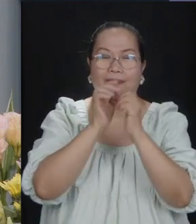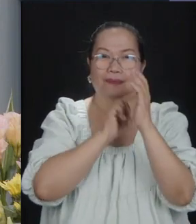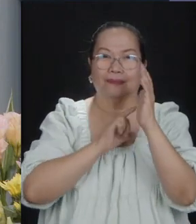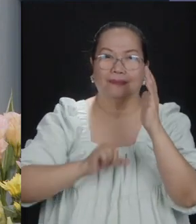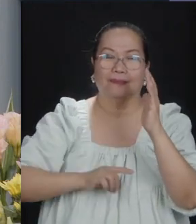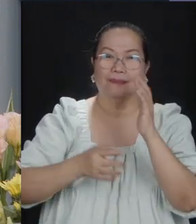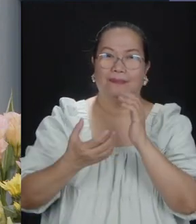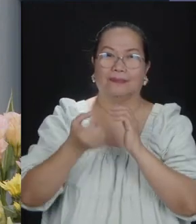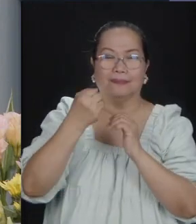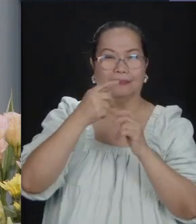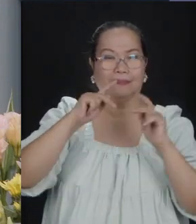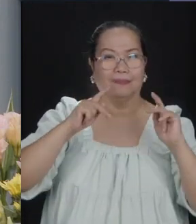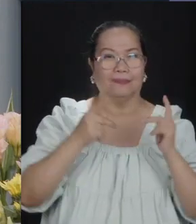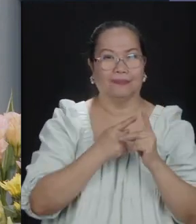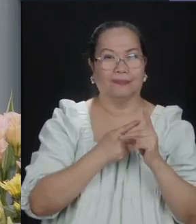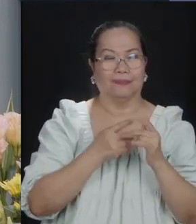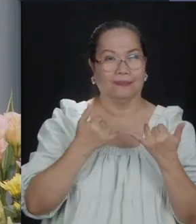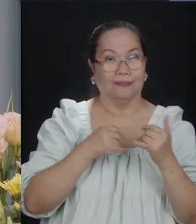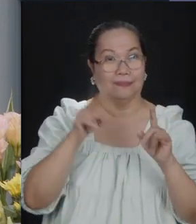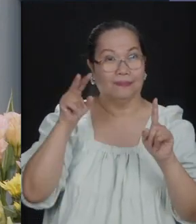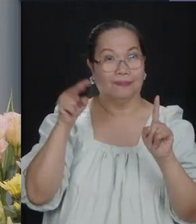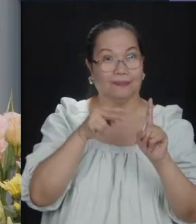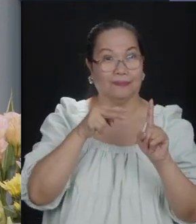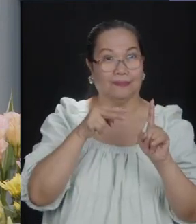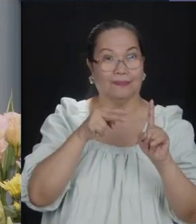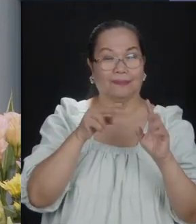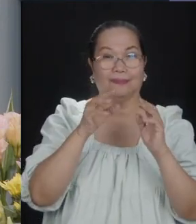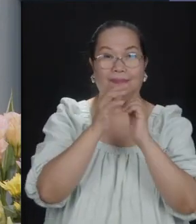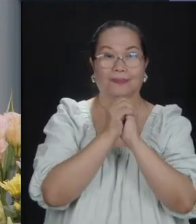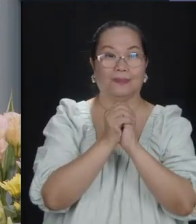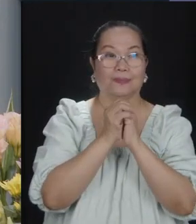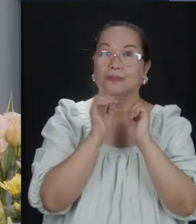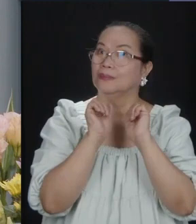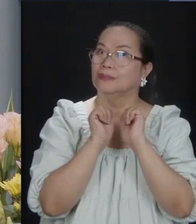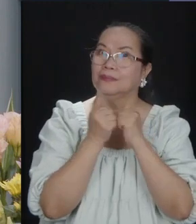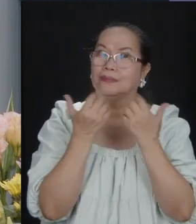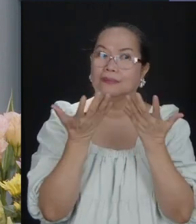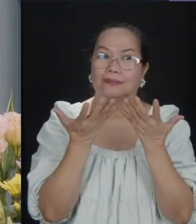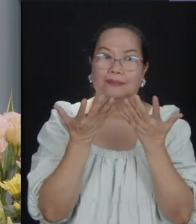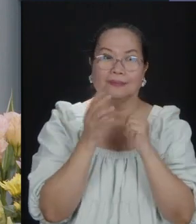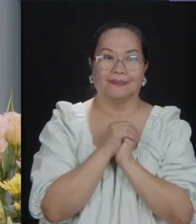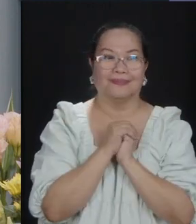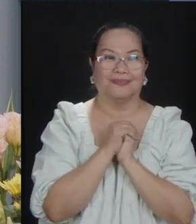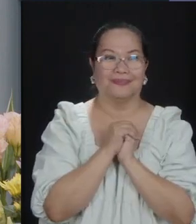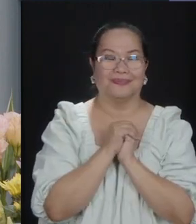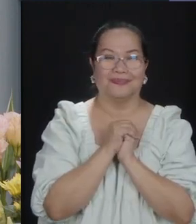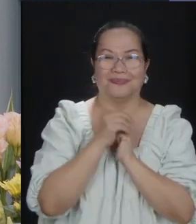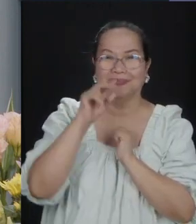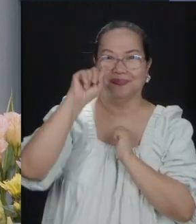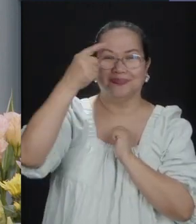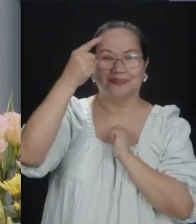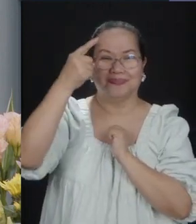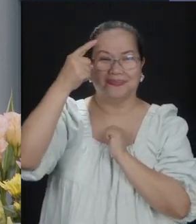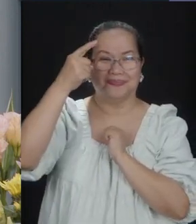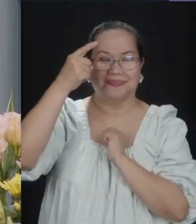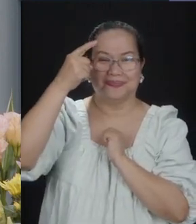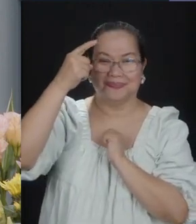her pain. So let's look at her worship. And so in 1 Samuel